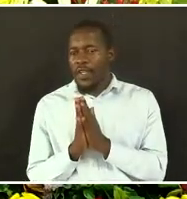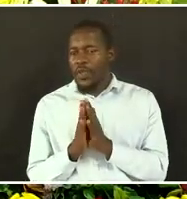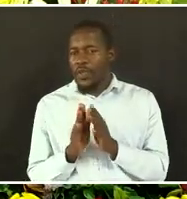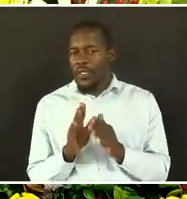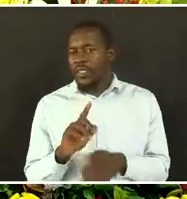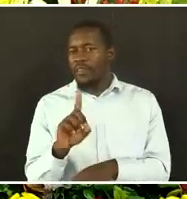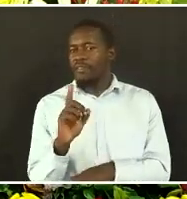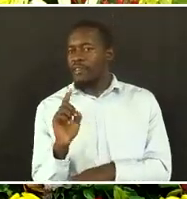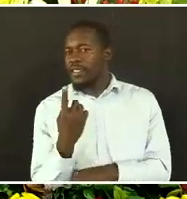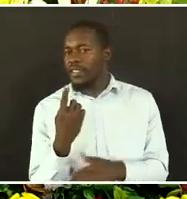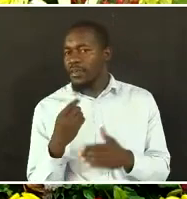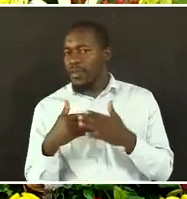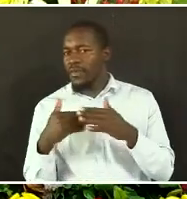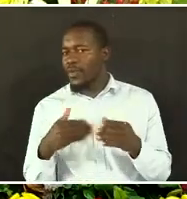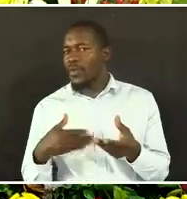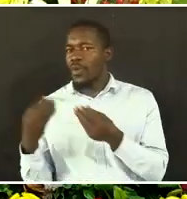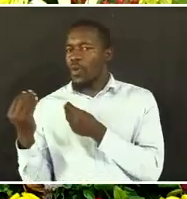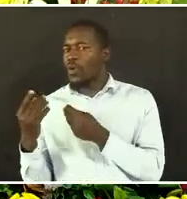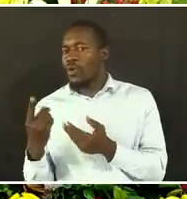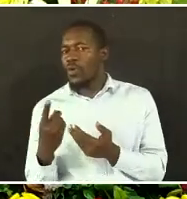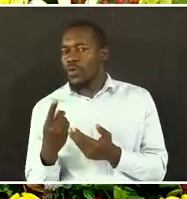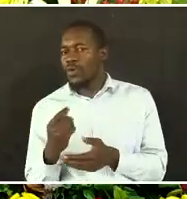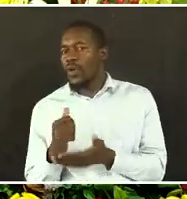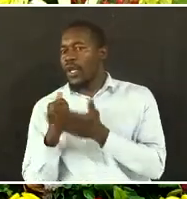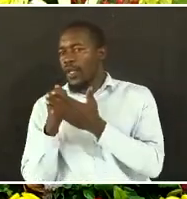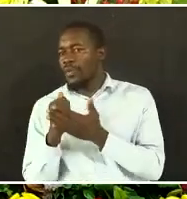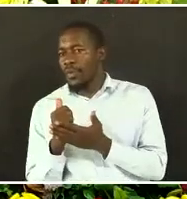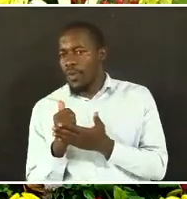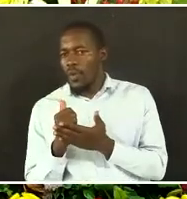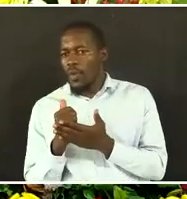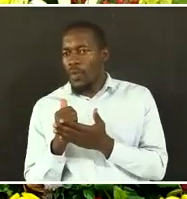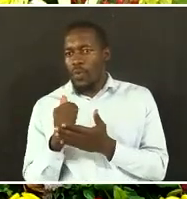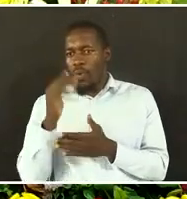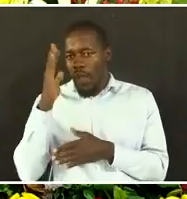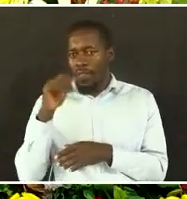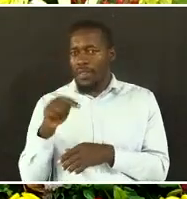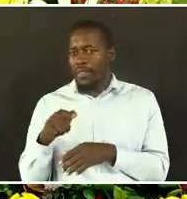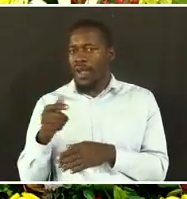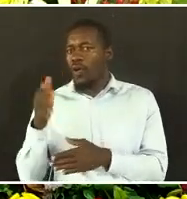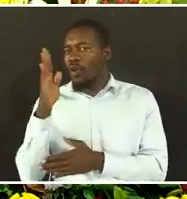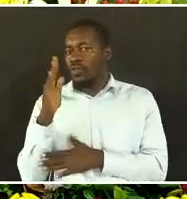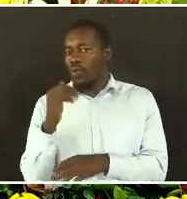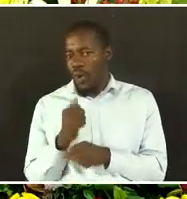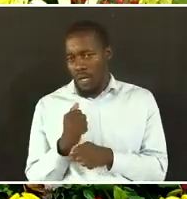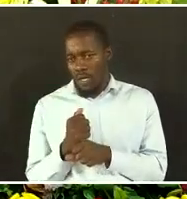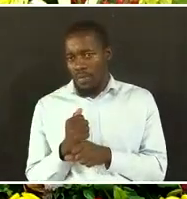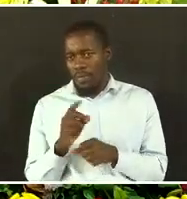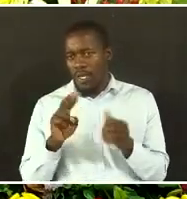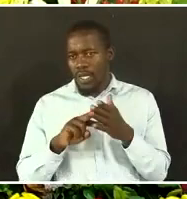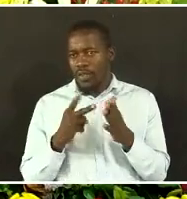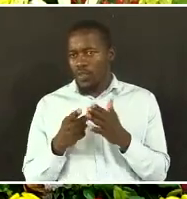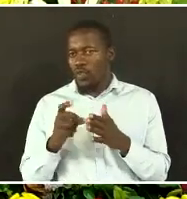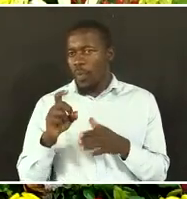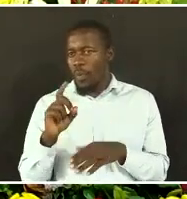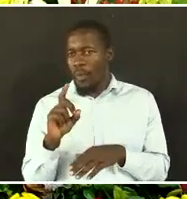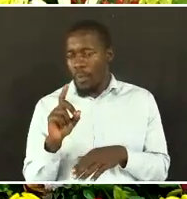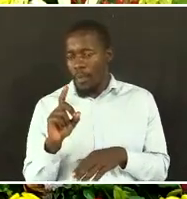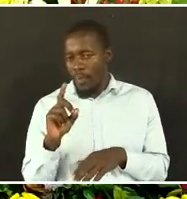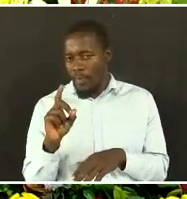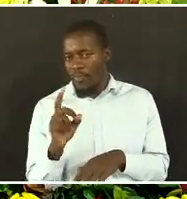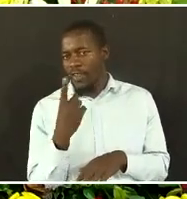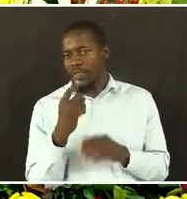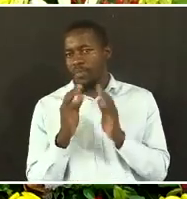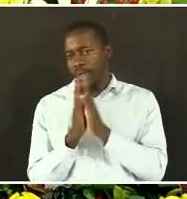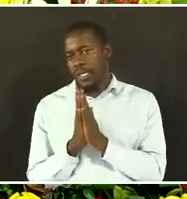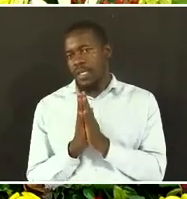ministry which is spiritual, which is attached to heavenly. In terms of with what we are